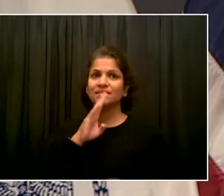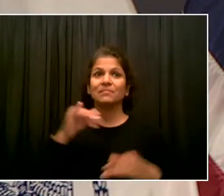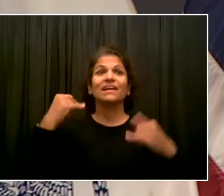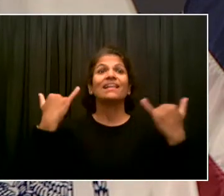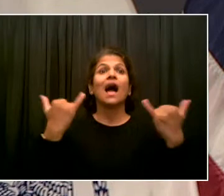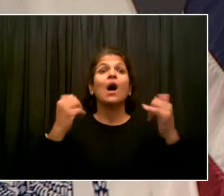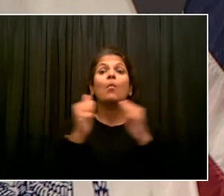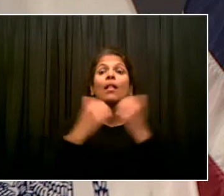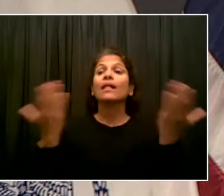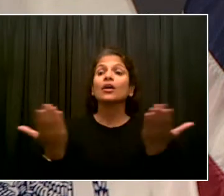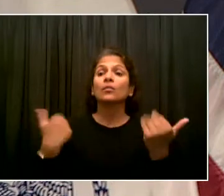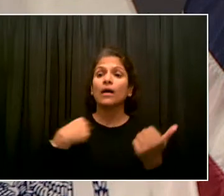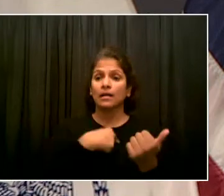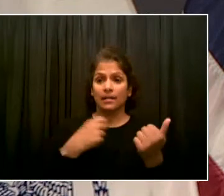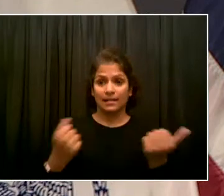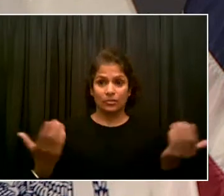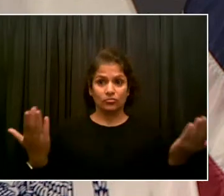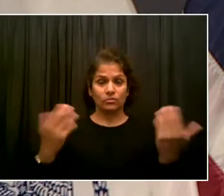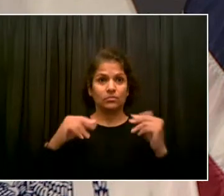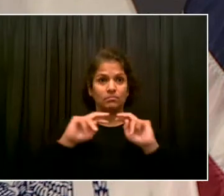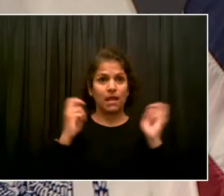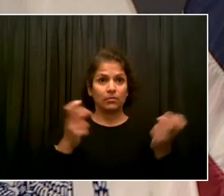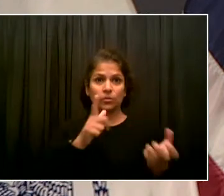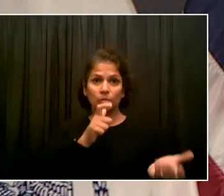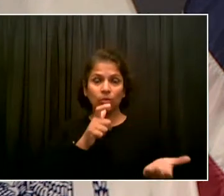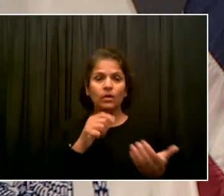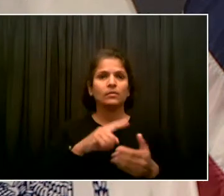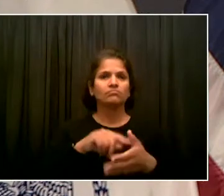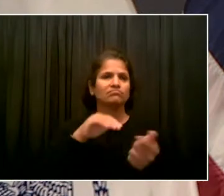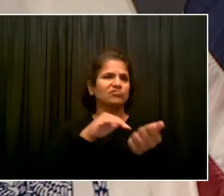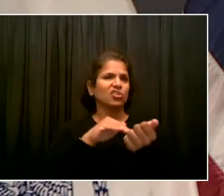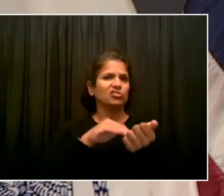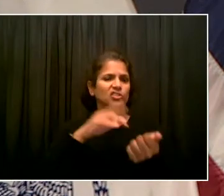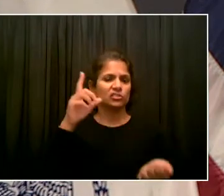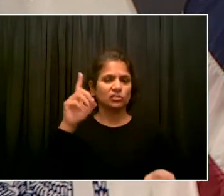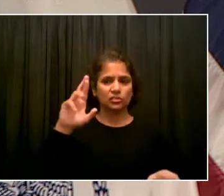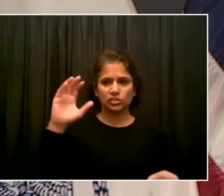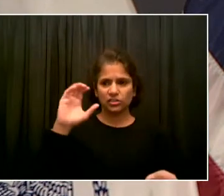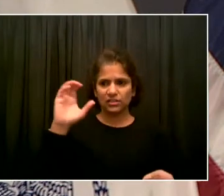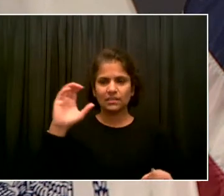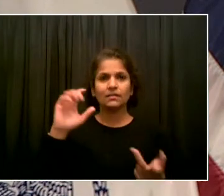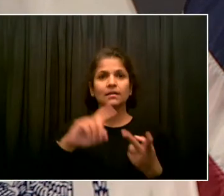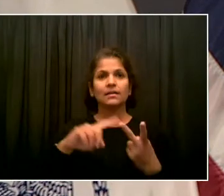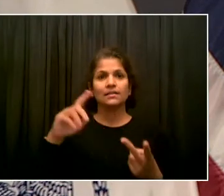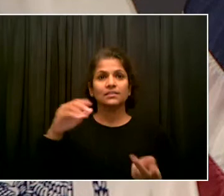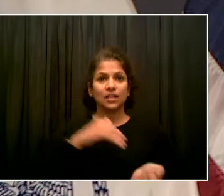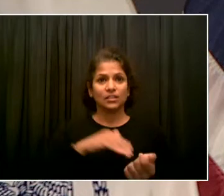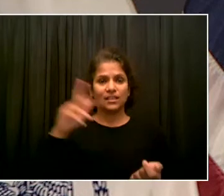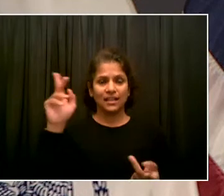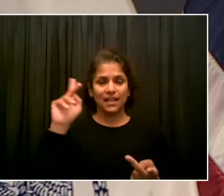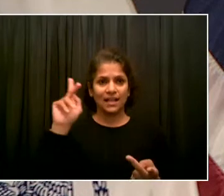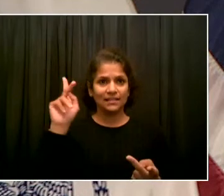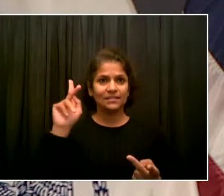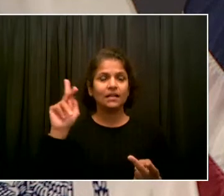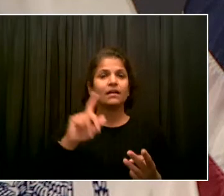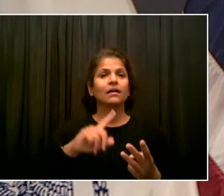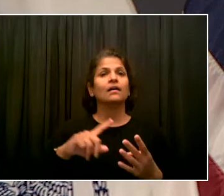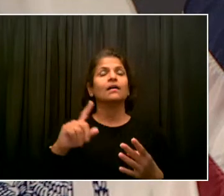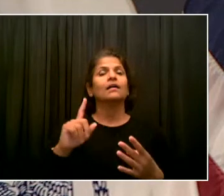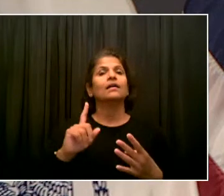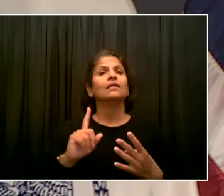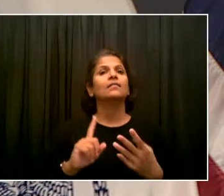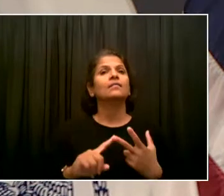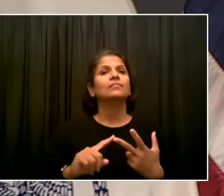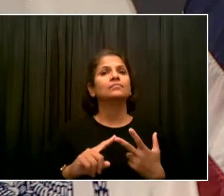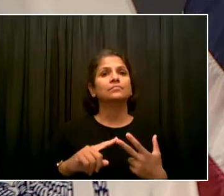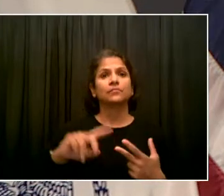a reminder, we're joined by Dr. Dave Choksi, Dr. Mitch Katz, President and CEO of the New York City